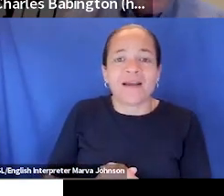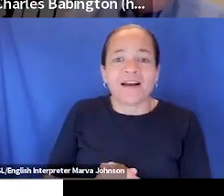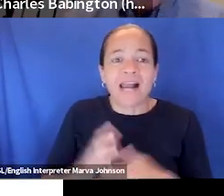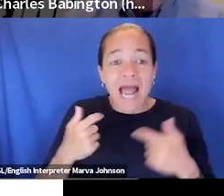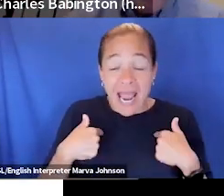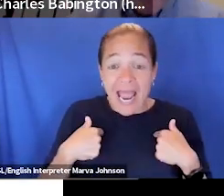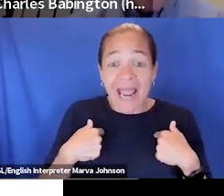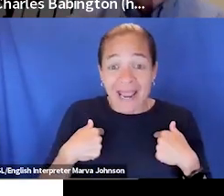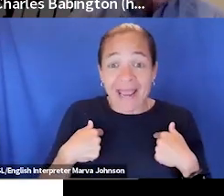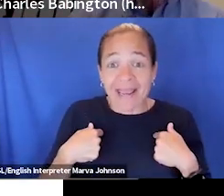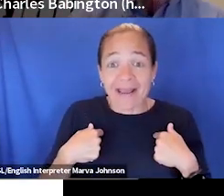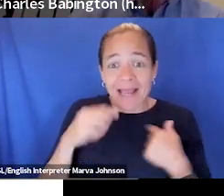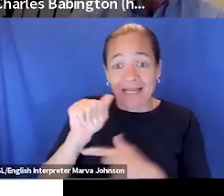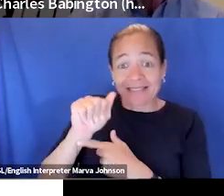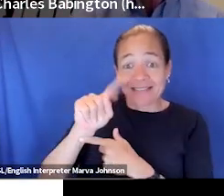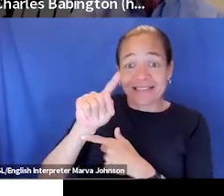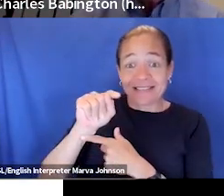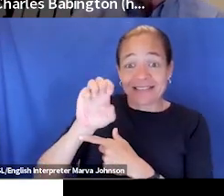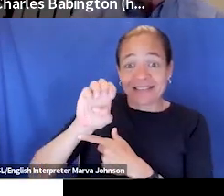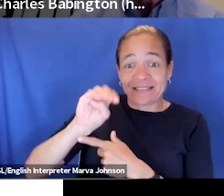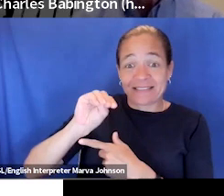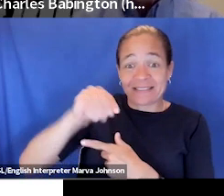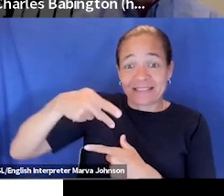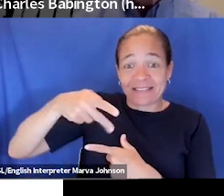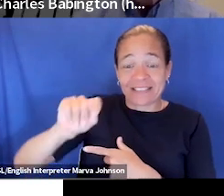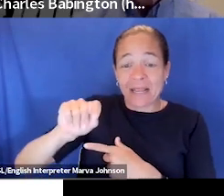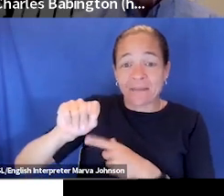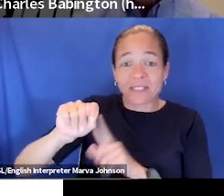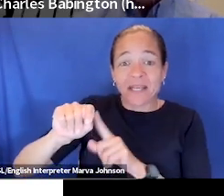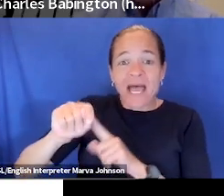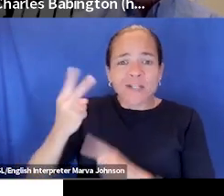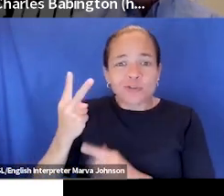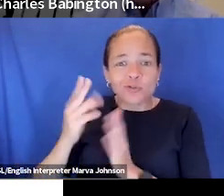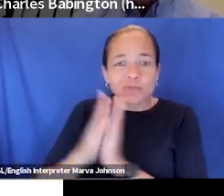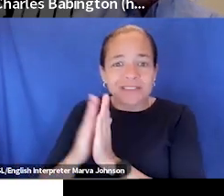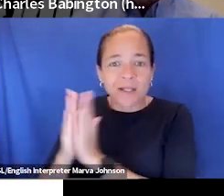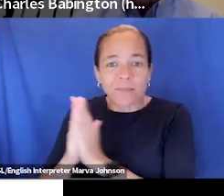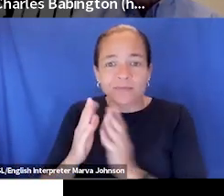attempt. Nothing wrong with that word. If it's 2 syllables, it means try. Why not use a 1-syllable word?